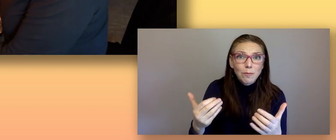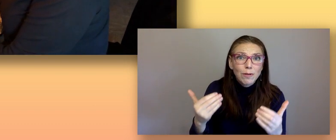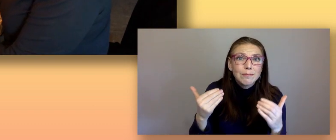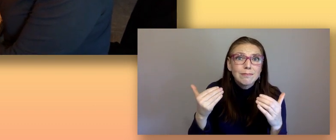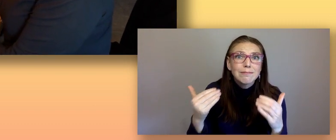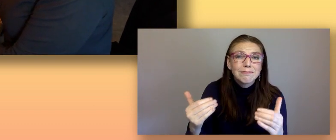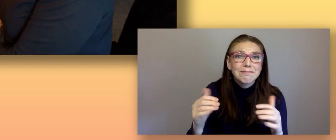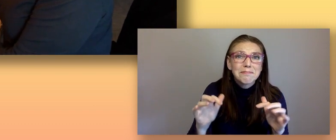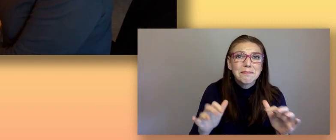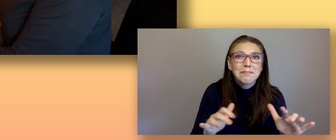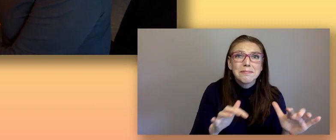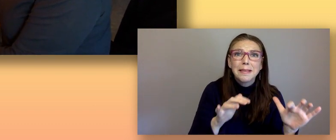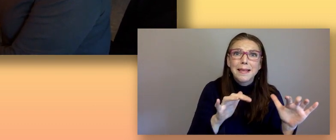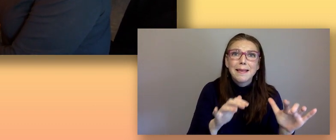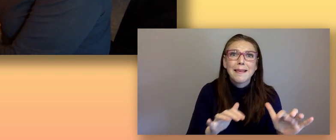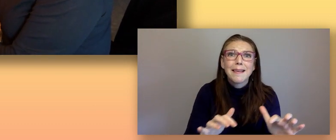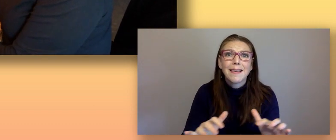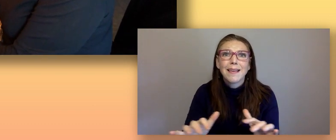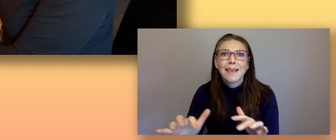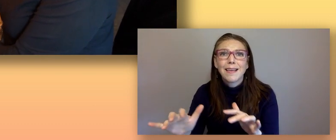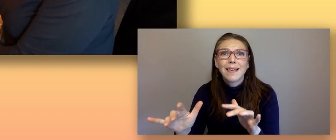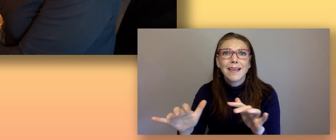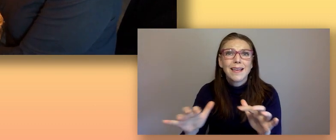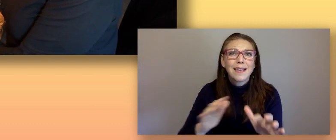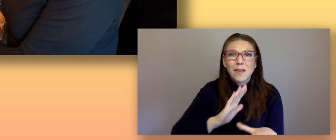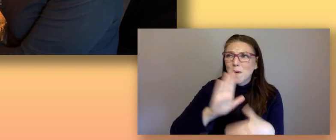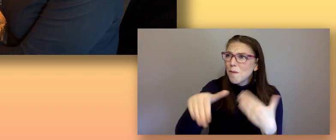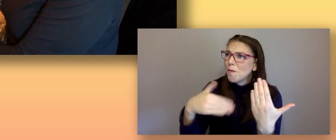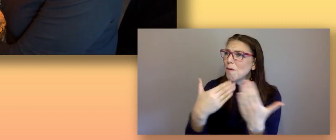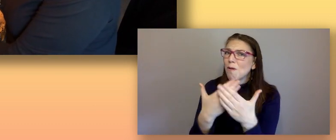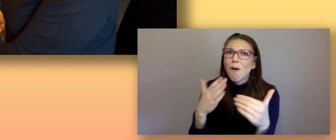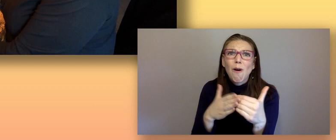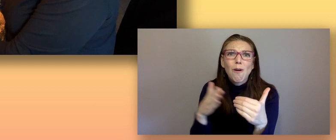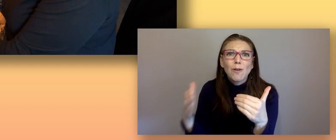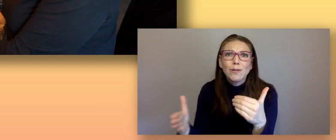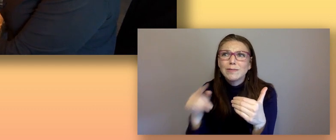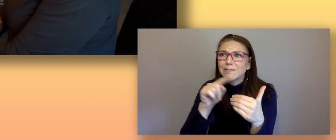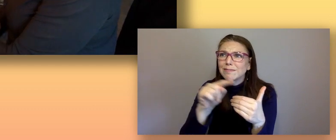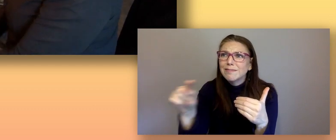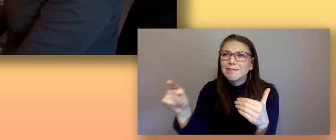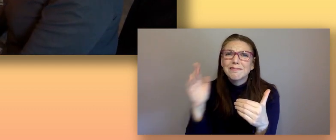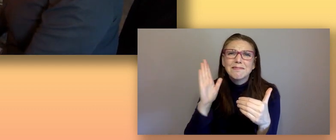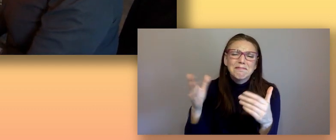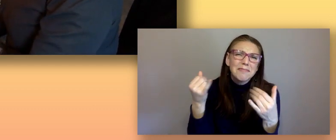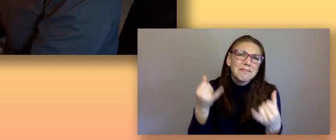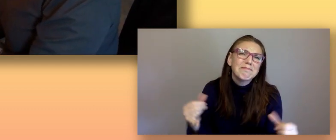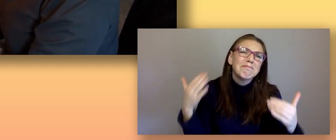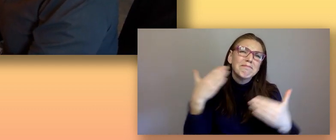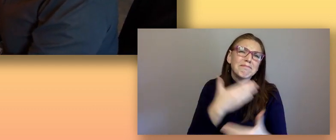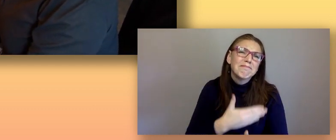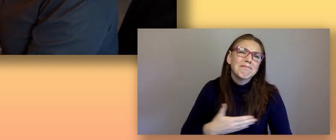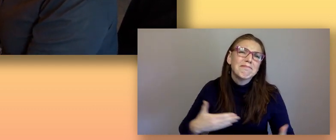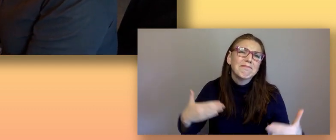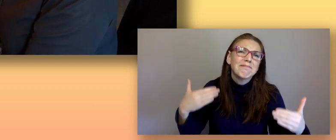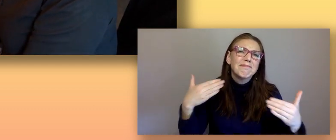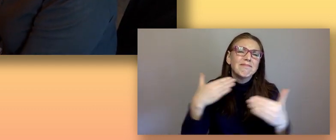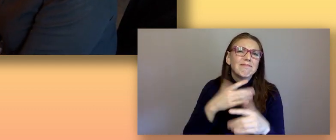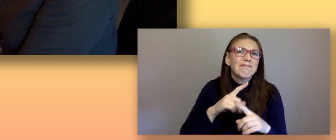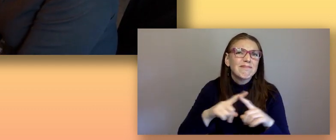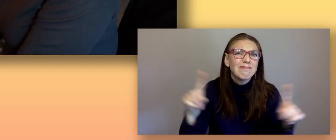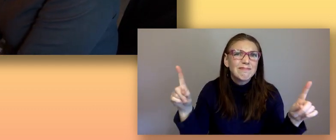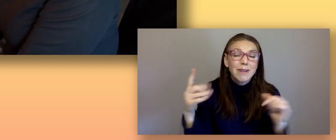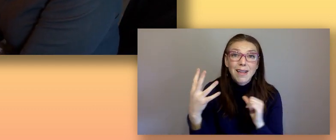it. We'd all have a ball. But